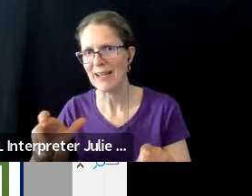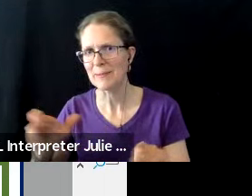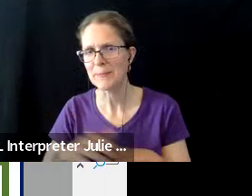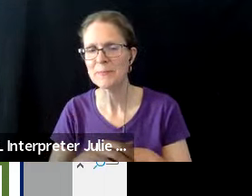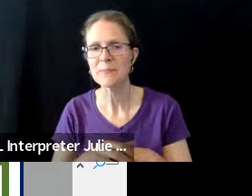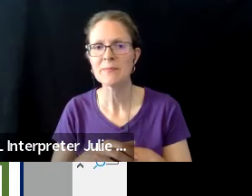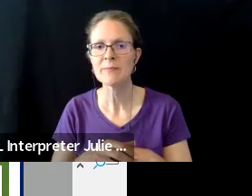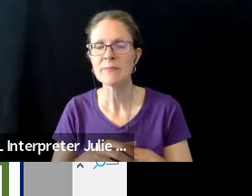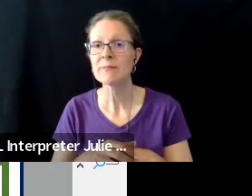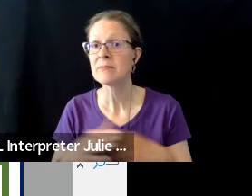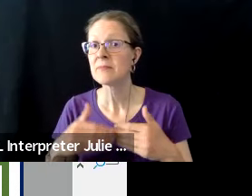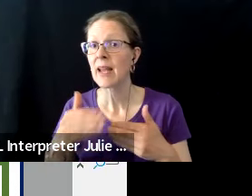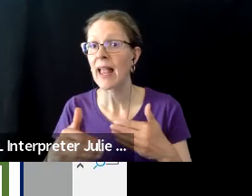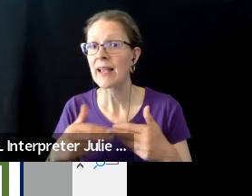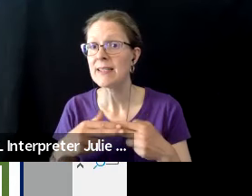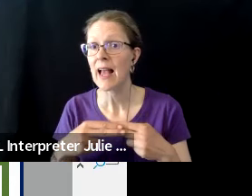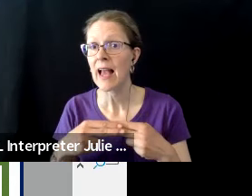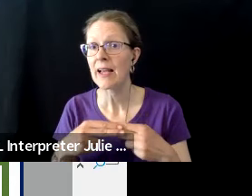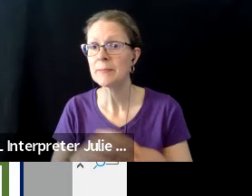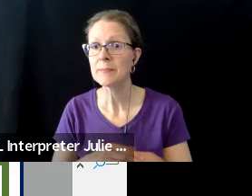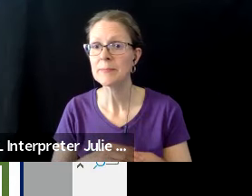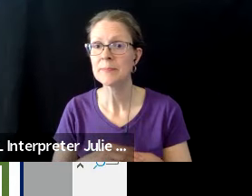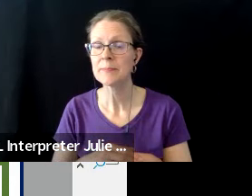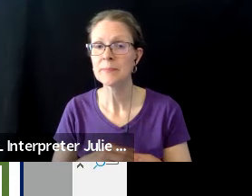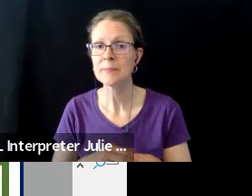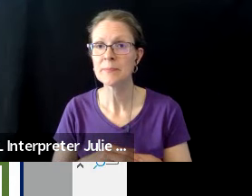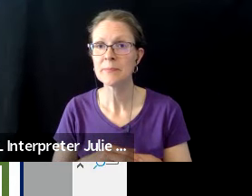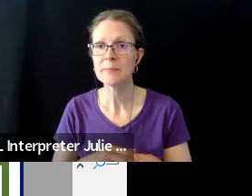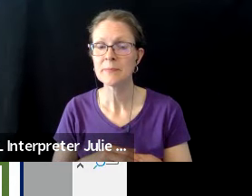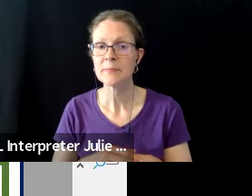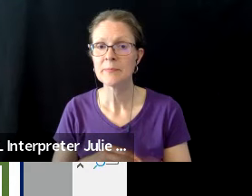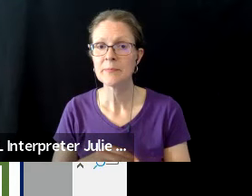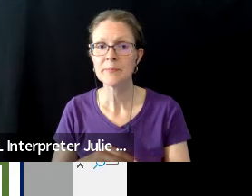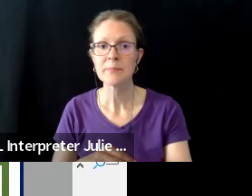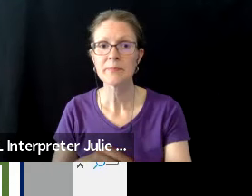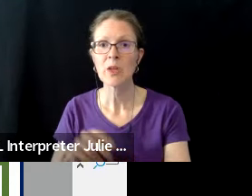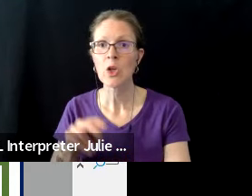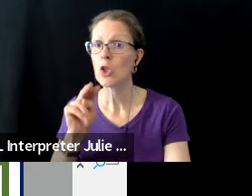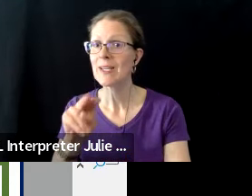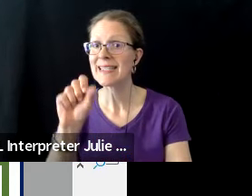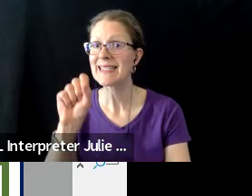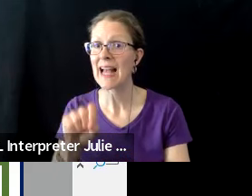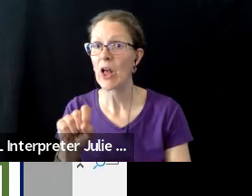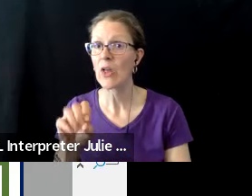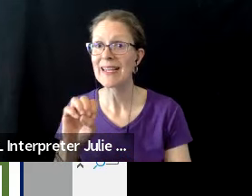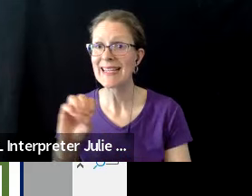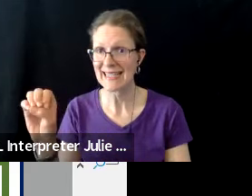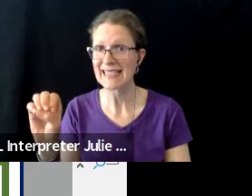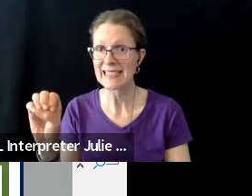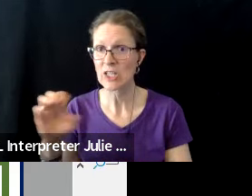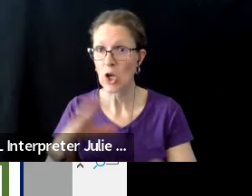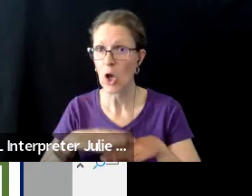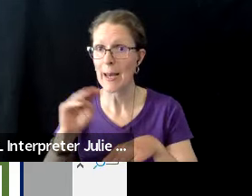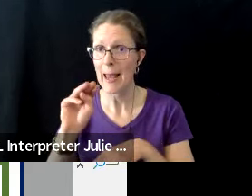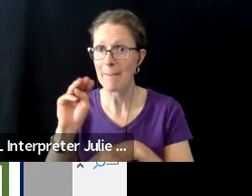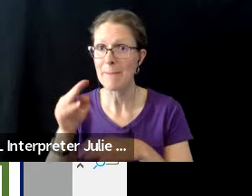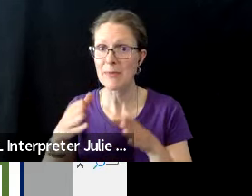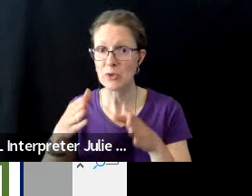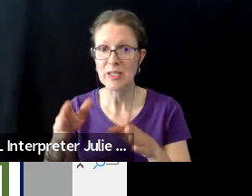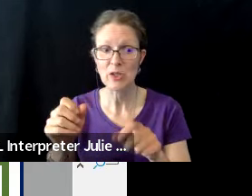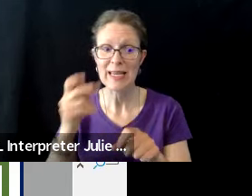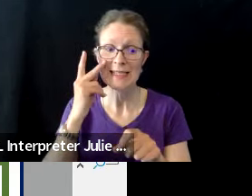go to the next slide. So this is now looking southeast. Again, you're along M Street. You can see the